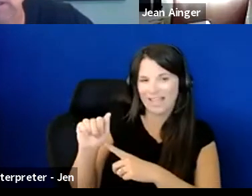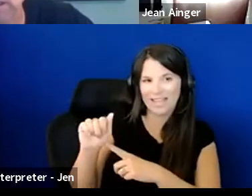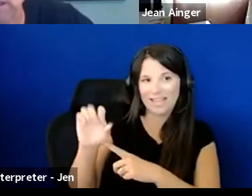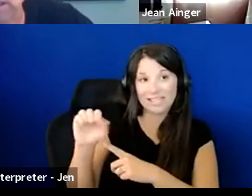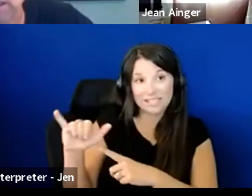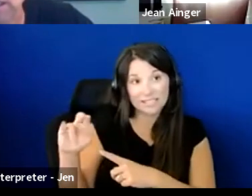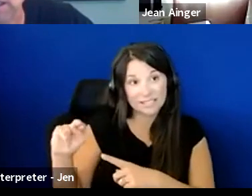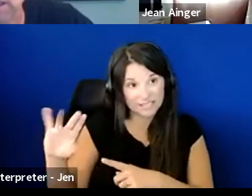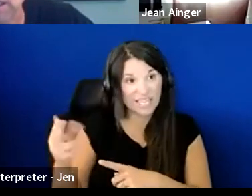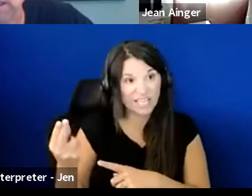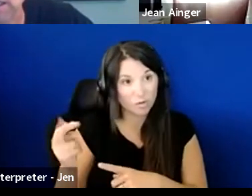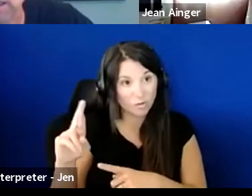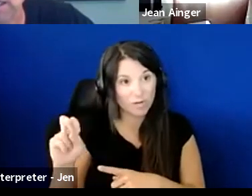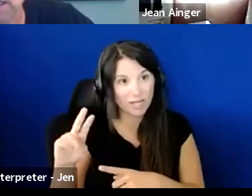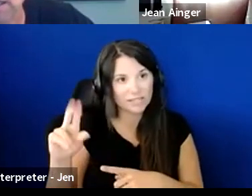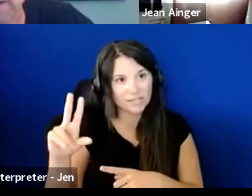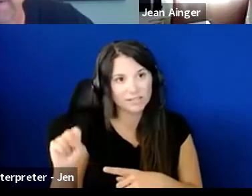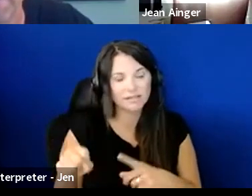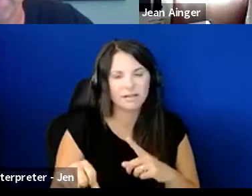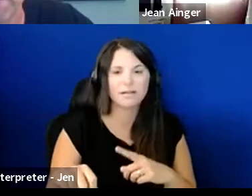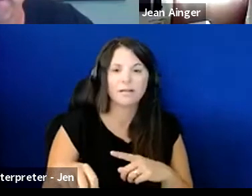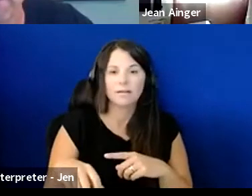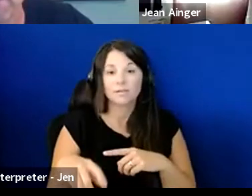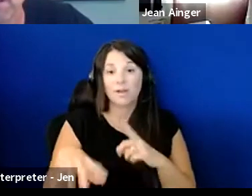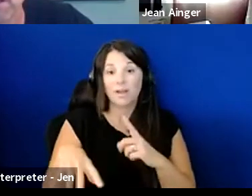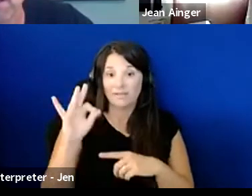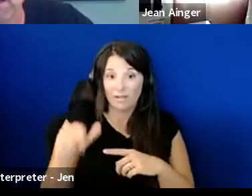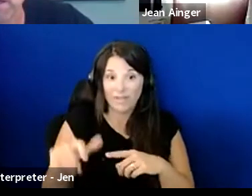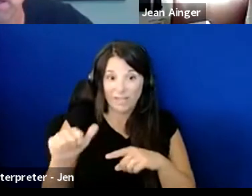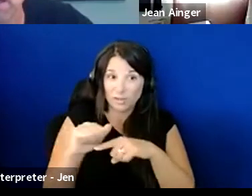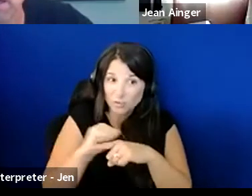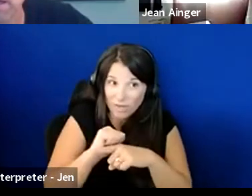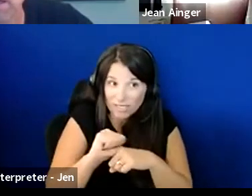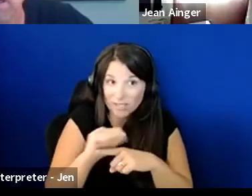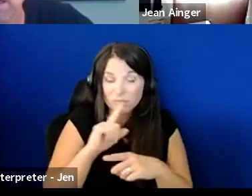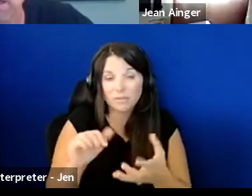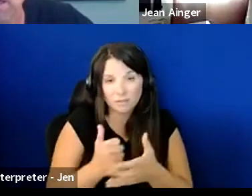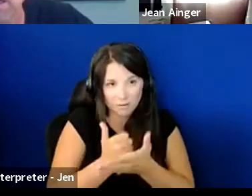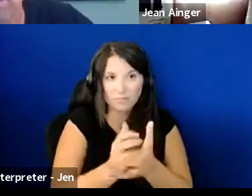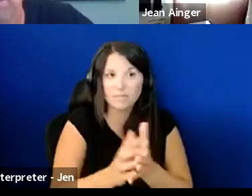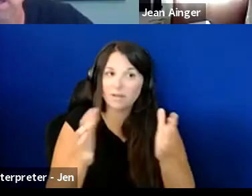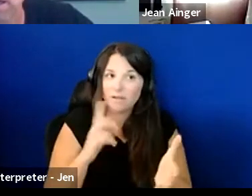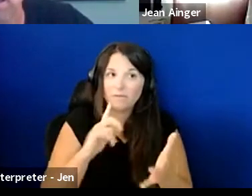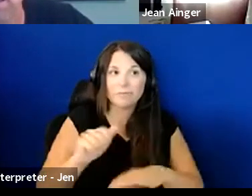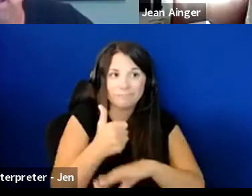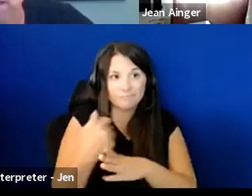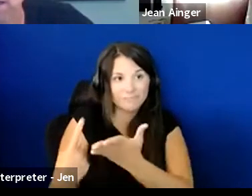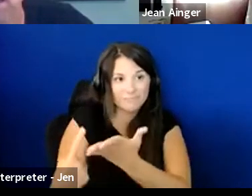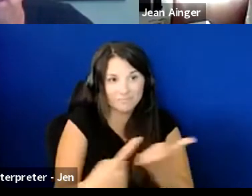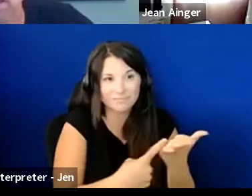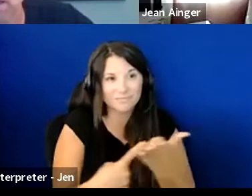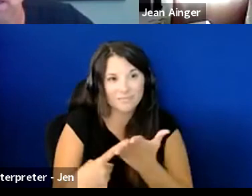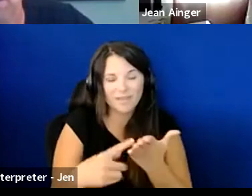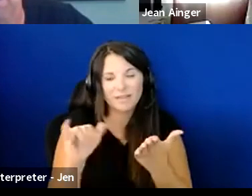in terms of setting up discussions. I found that discussions have been probably the most valuable way to gauge whether they are